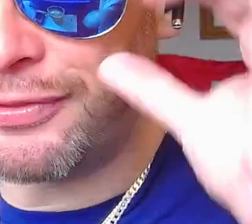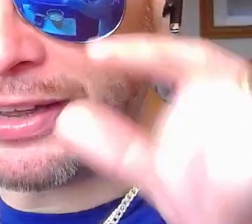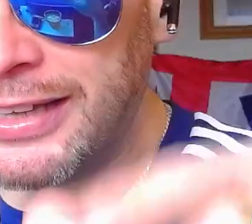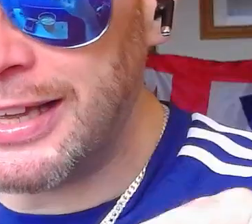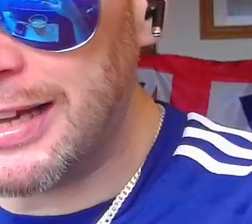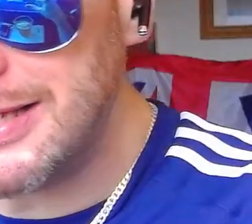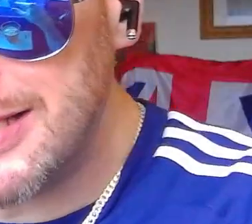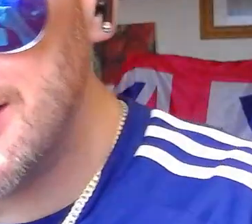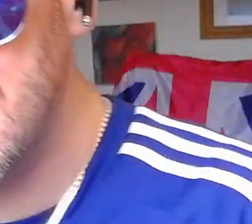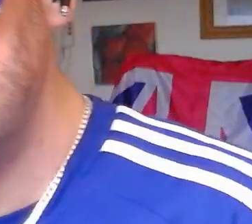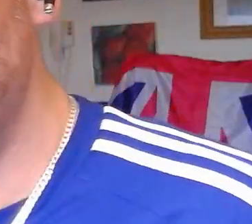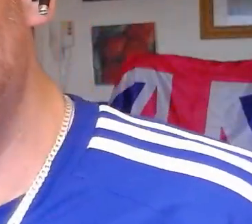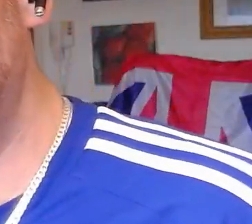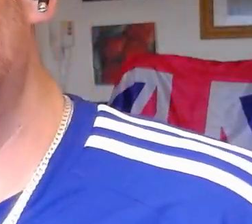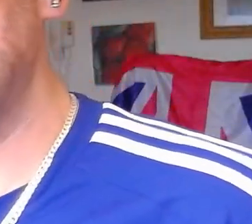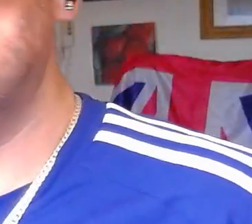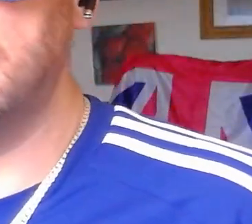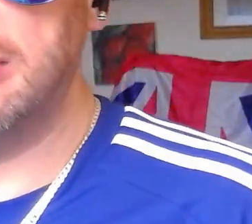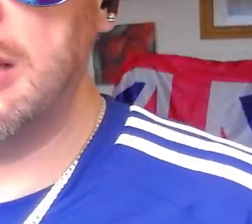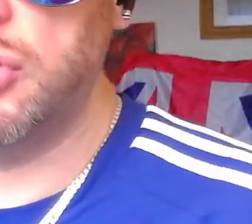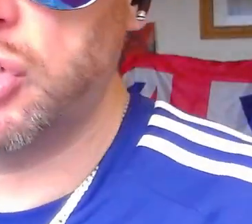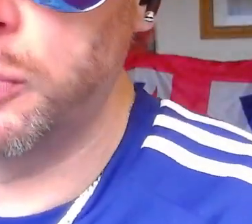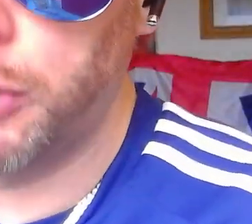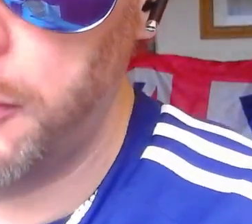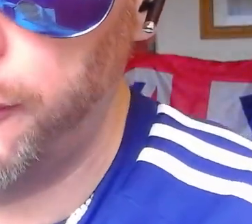let's see if I get arrested or get